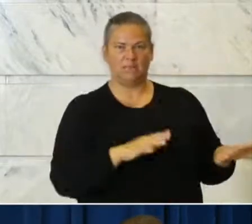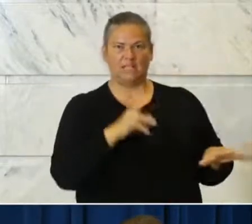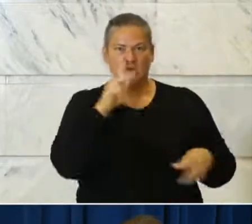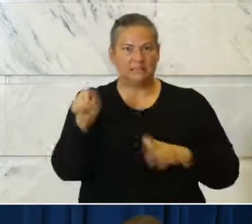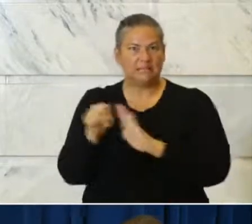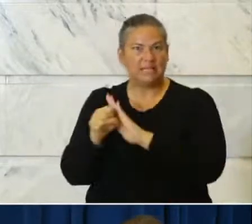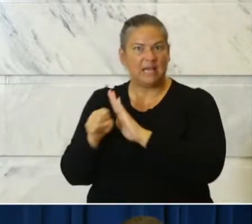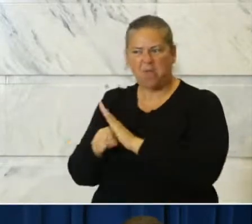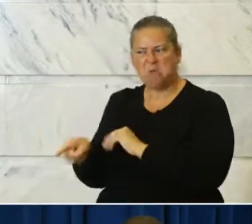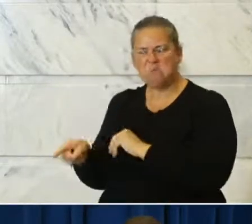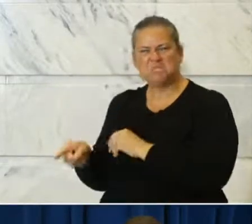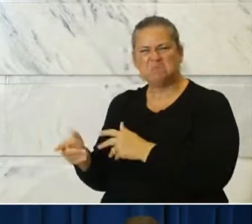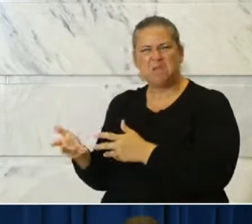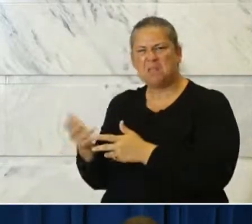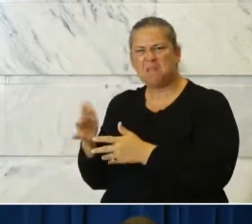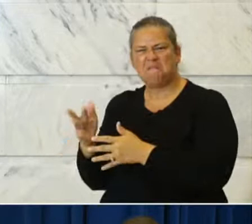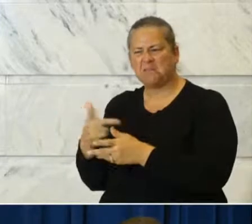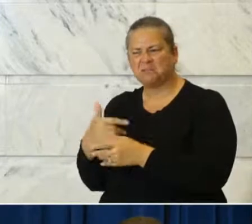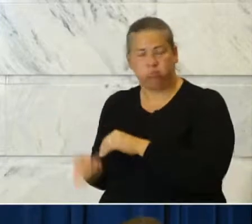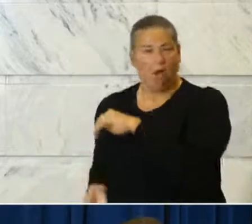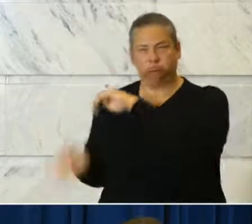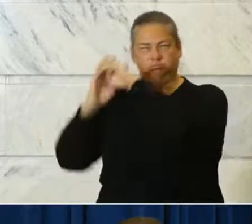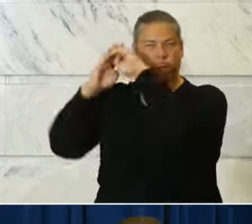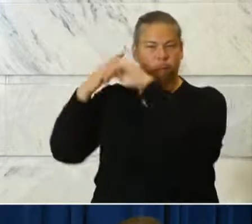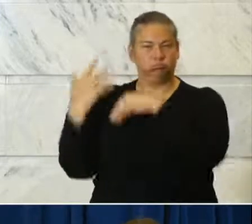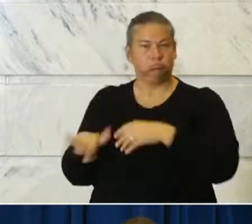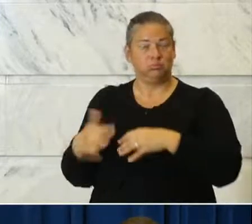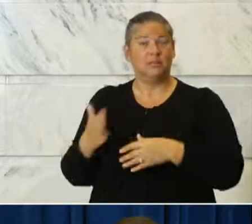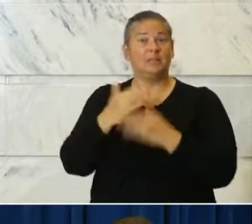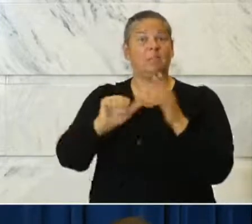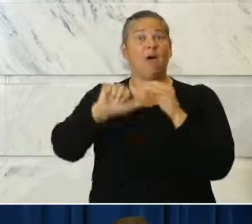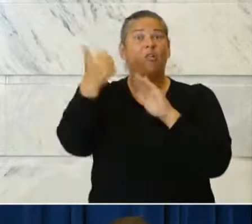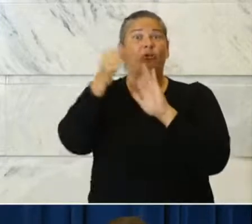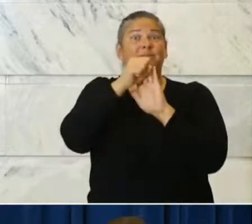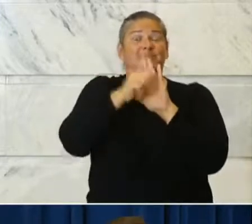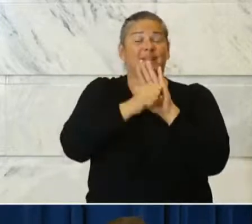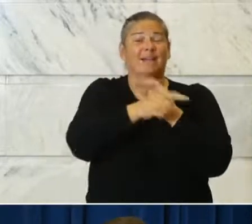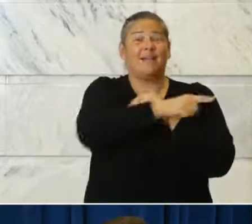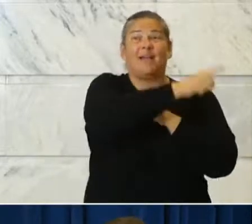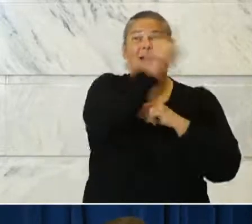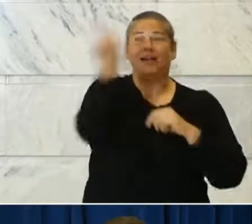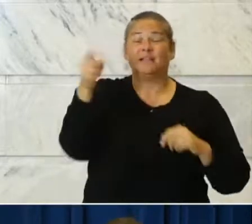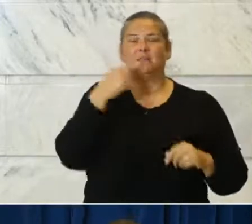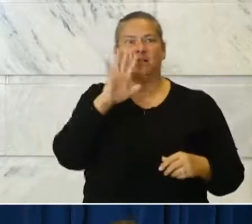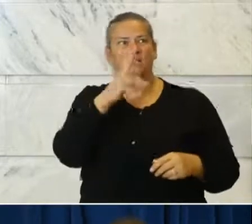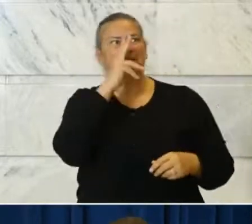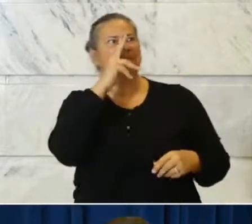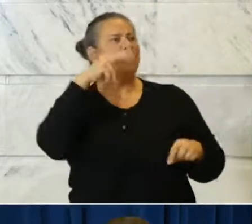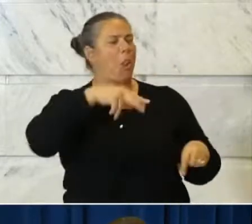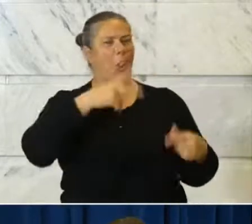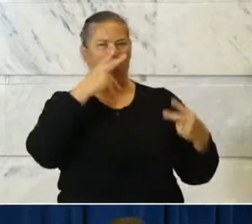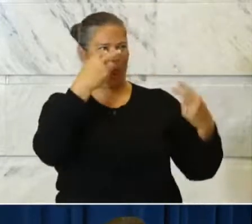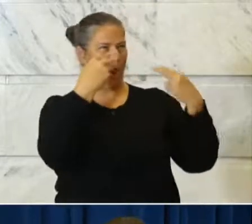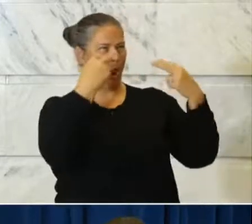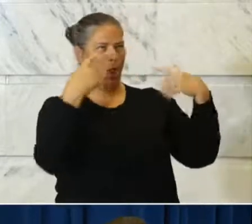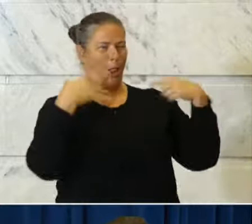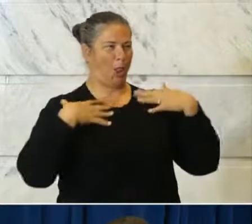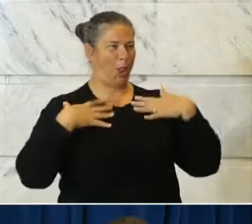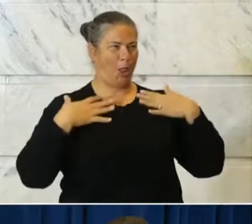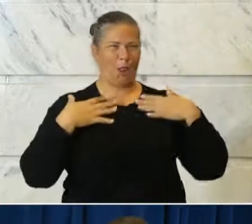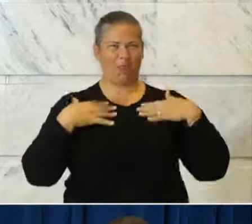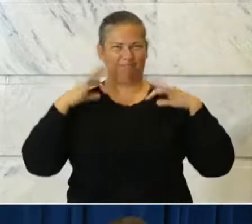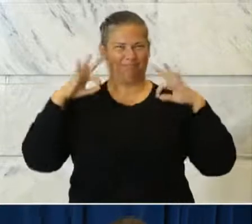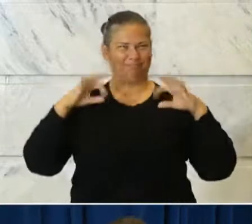control. Many states around us at one point started showing lower numbers and said, hey, see what we're doing? And guess what? Those numbers